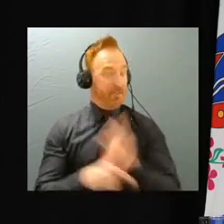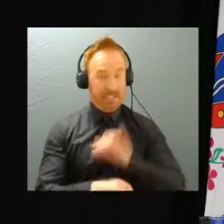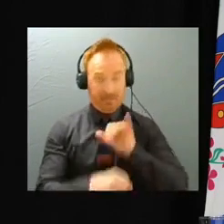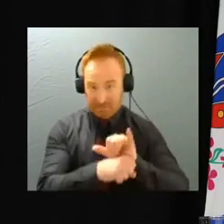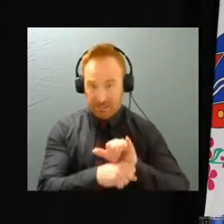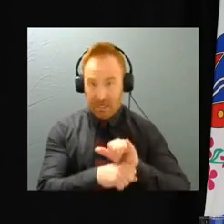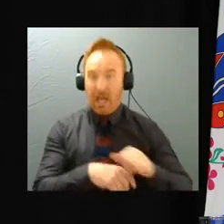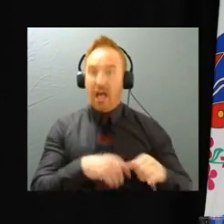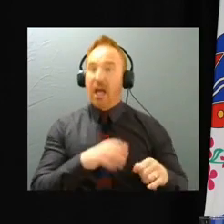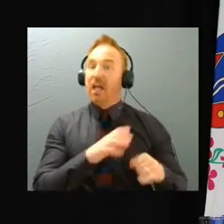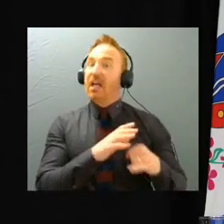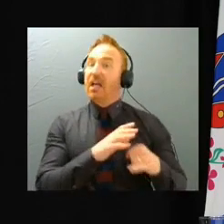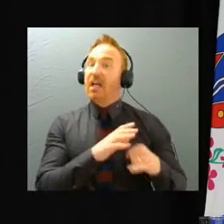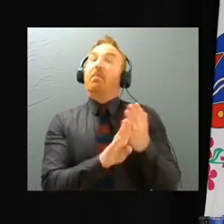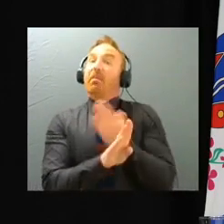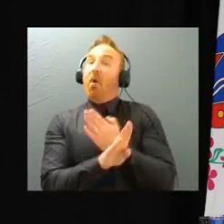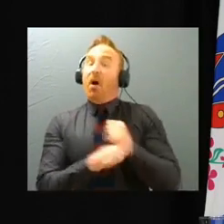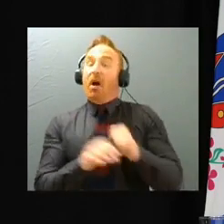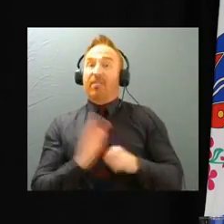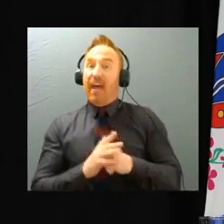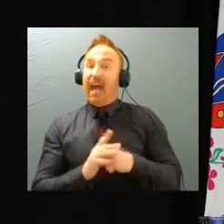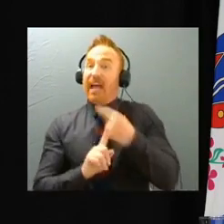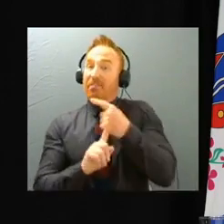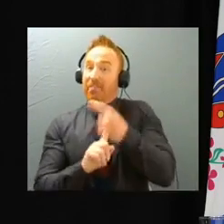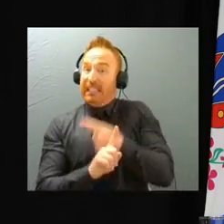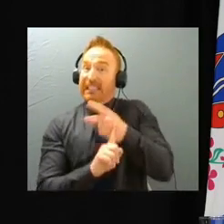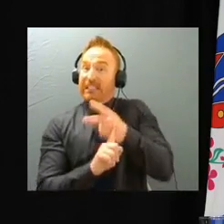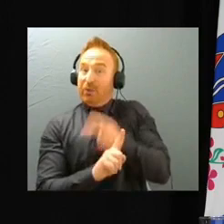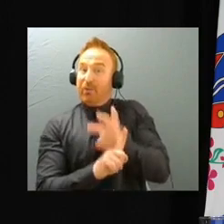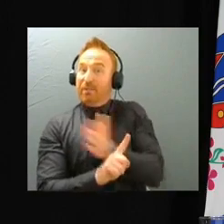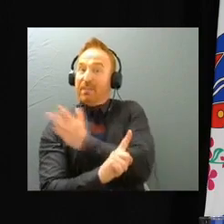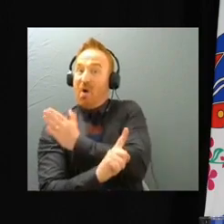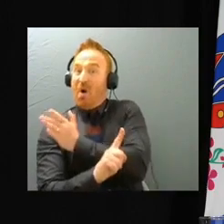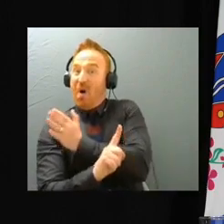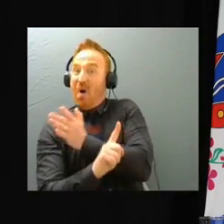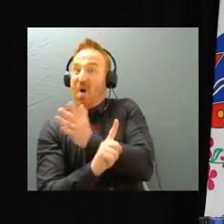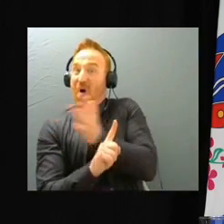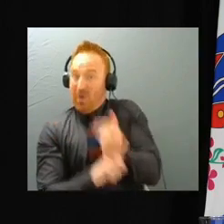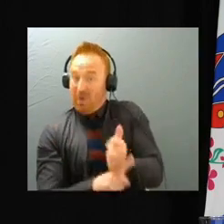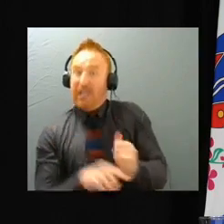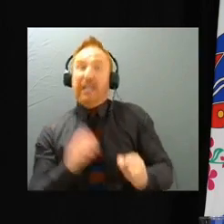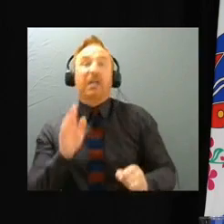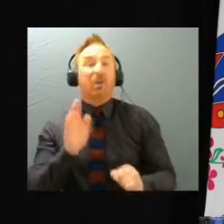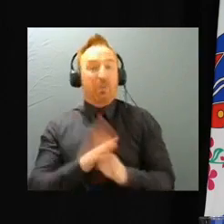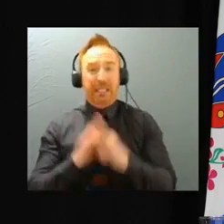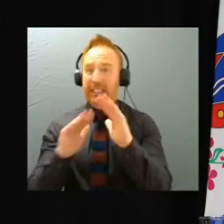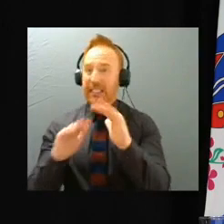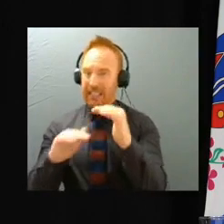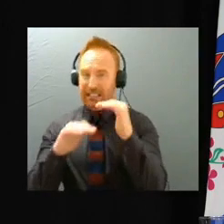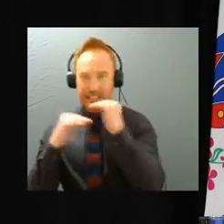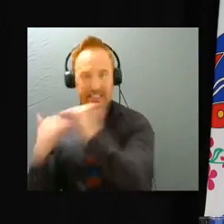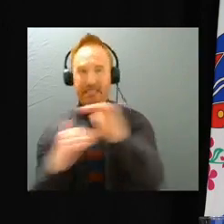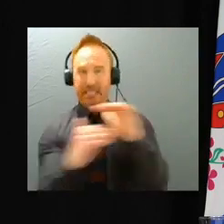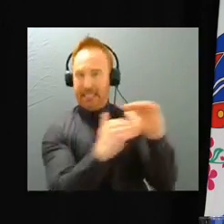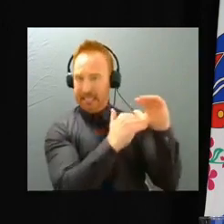may have needed at the beginning to buy us time, but a tool that is indiscriminate and